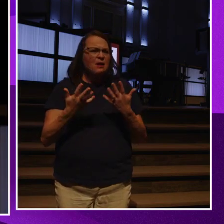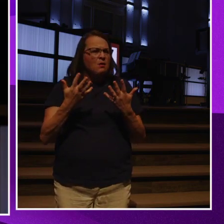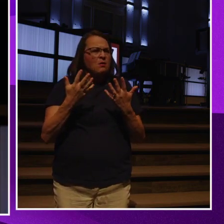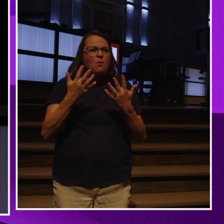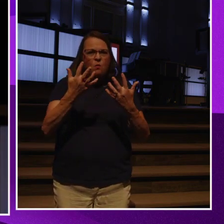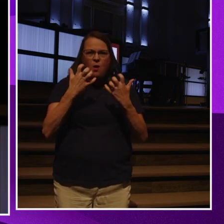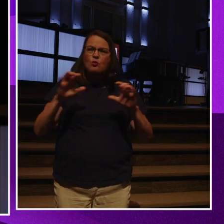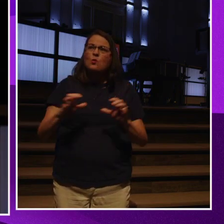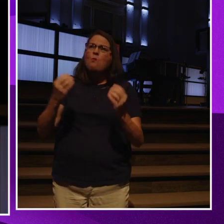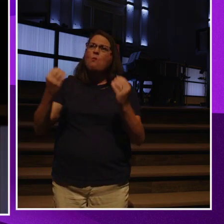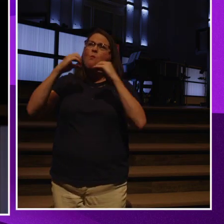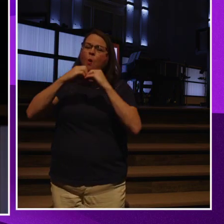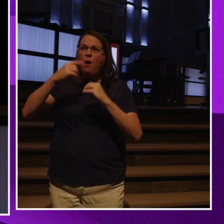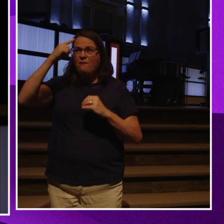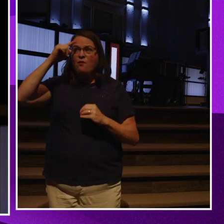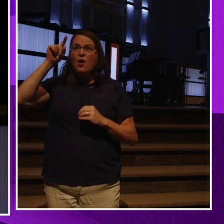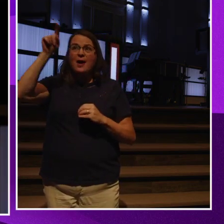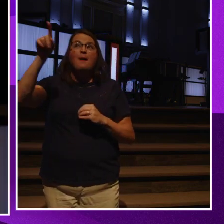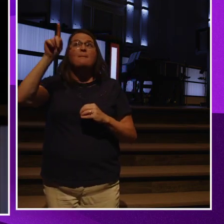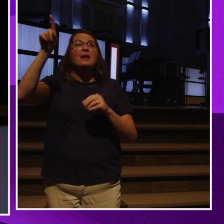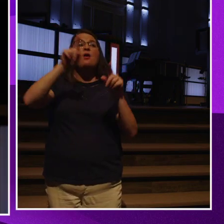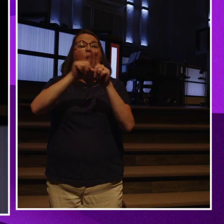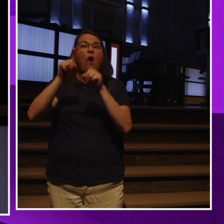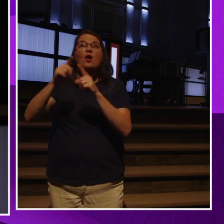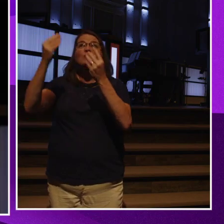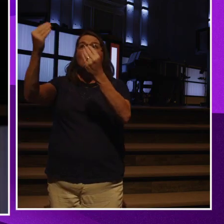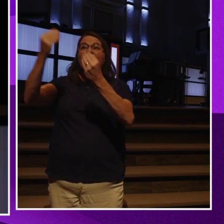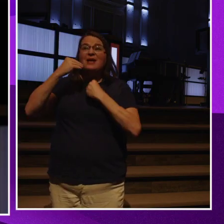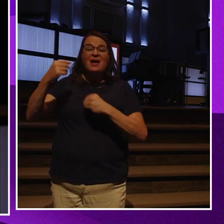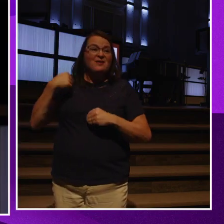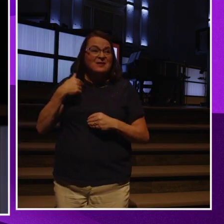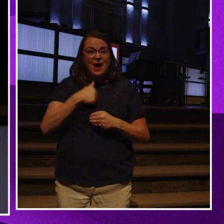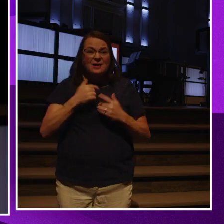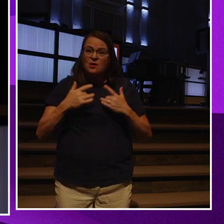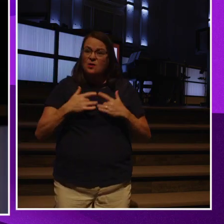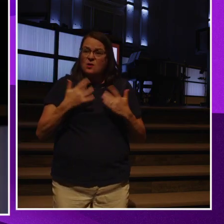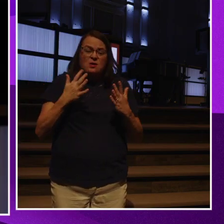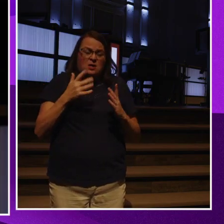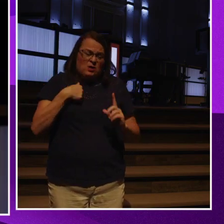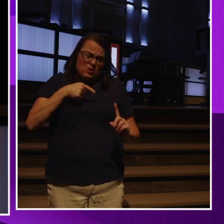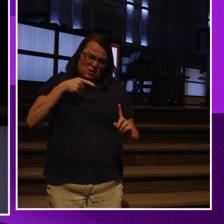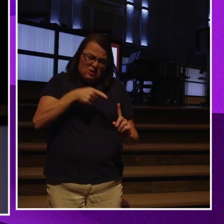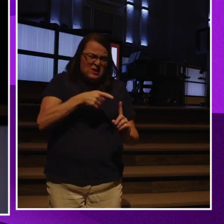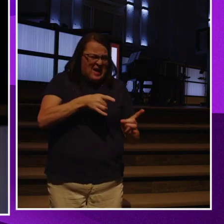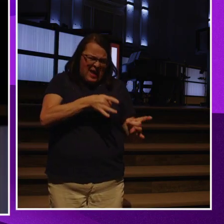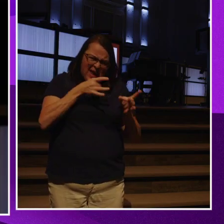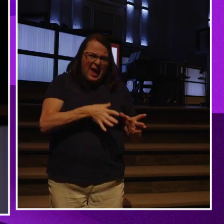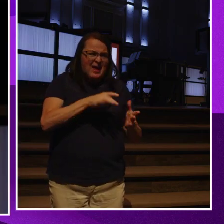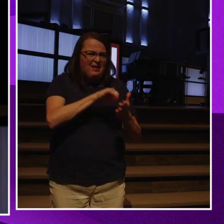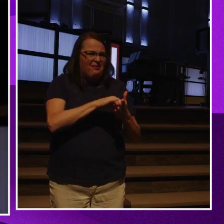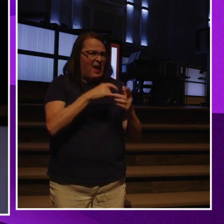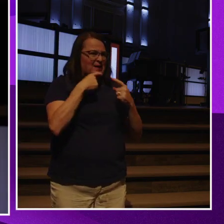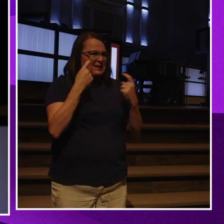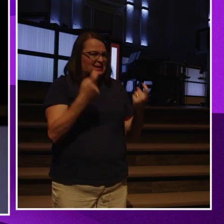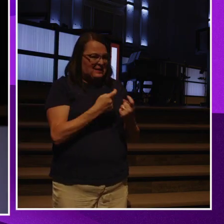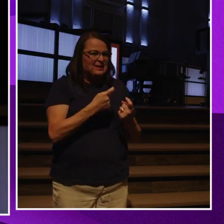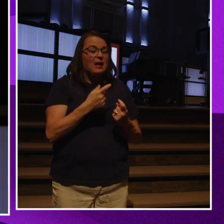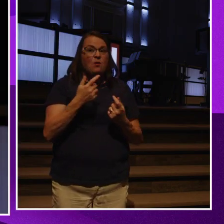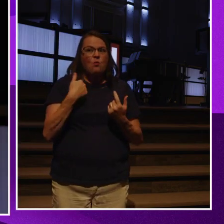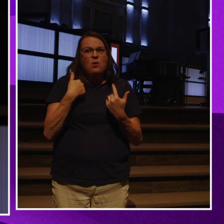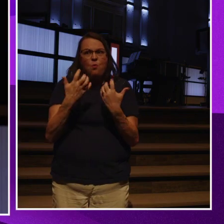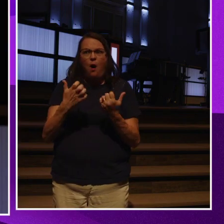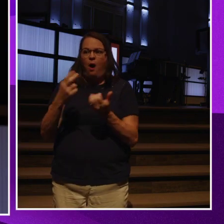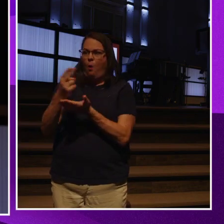to do more for him. He also gives us aspirations where we begin to hate that sin and desire to live that holy life. He comes